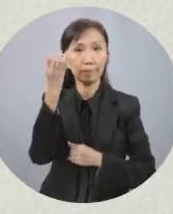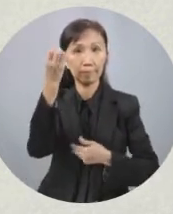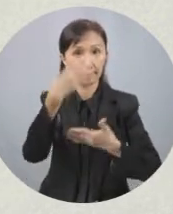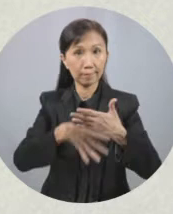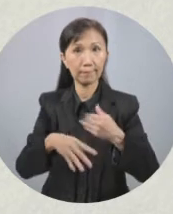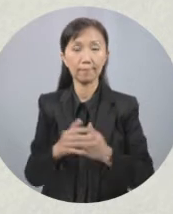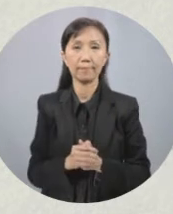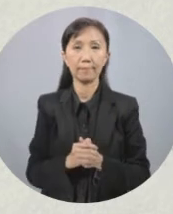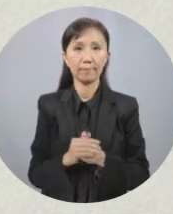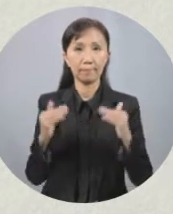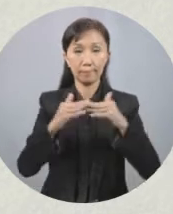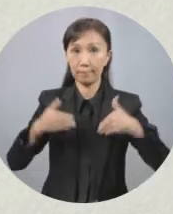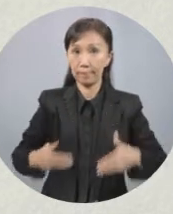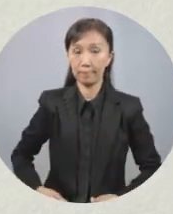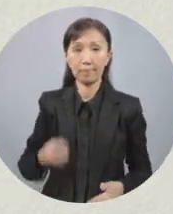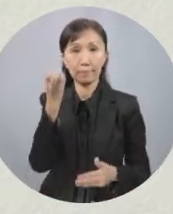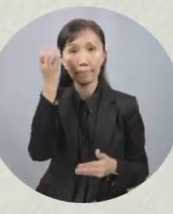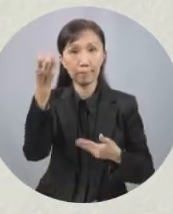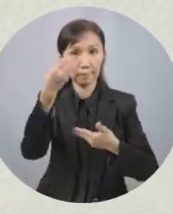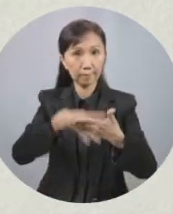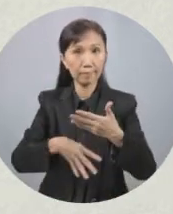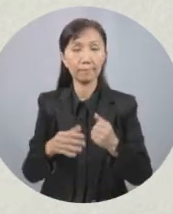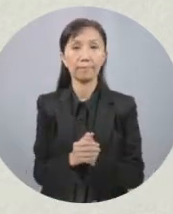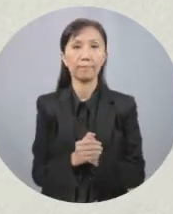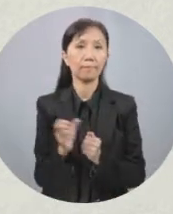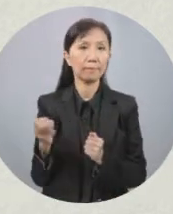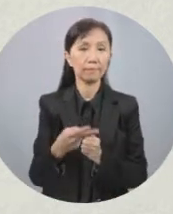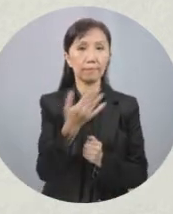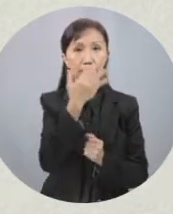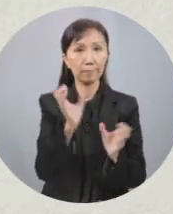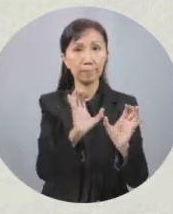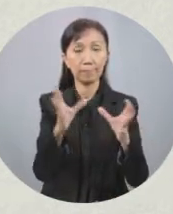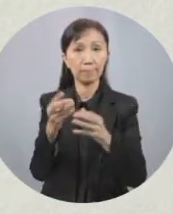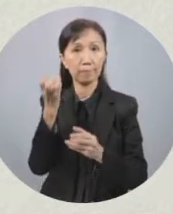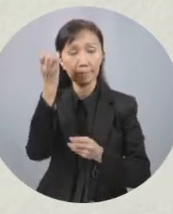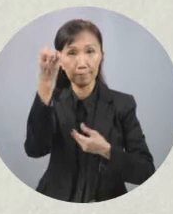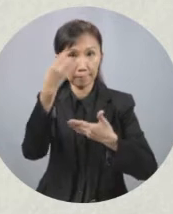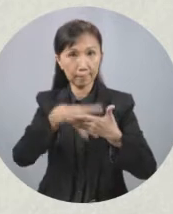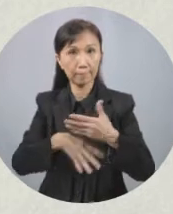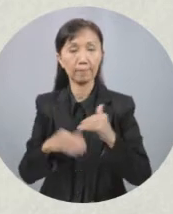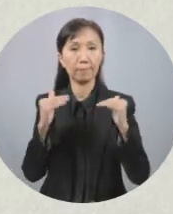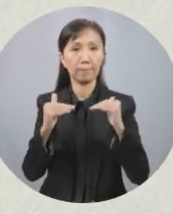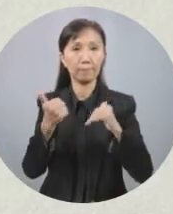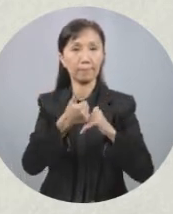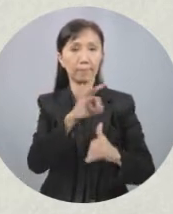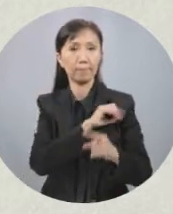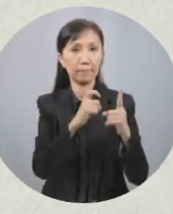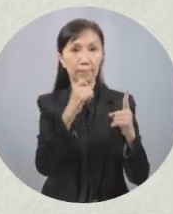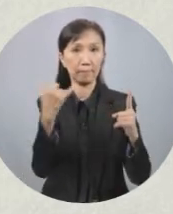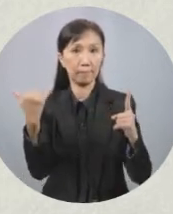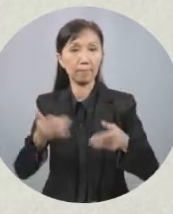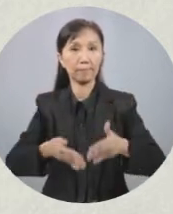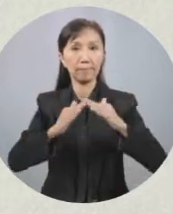Disability Discrimination Ordinance, the Family Status Discrimination Ordinance, and the Race Discrimination Ordinance. Since the